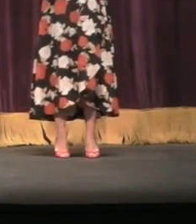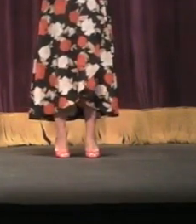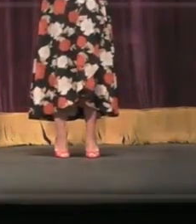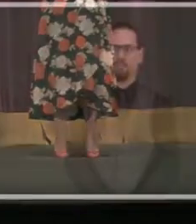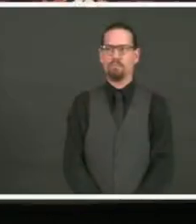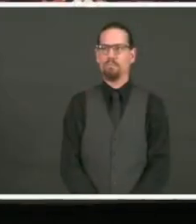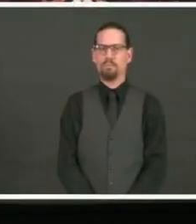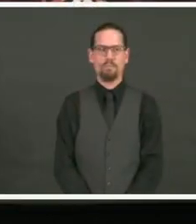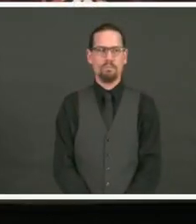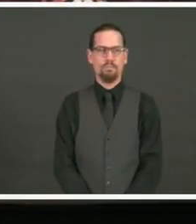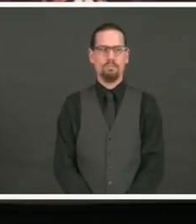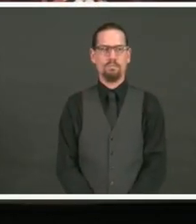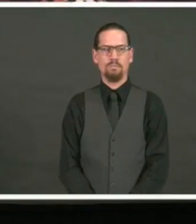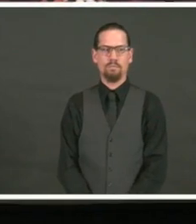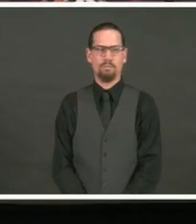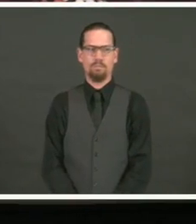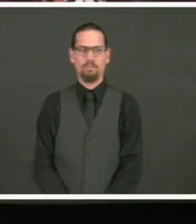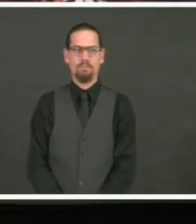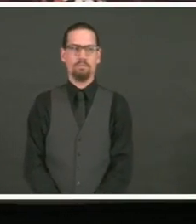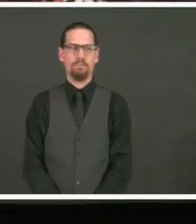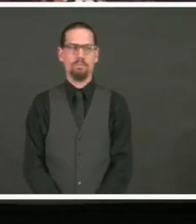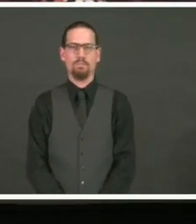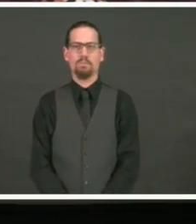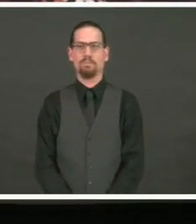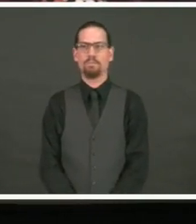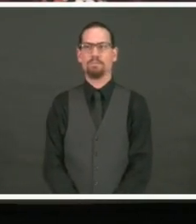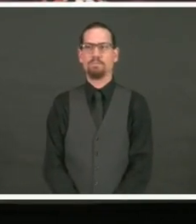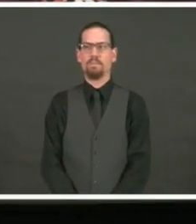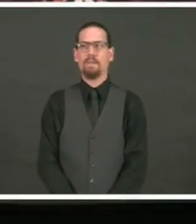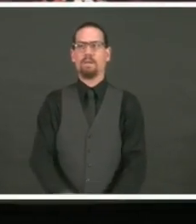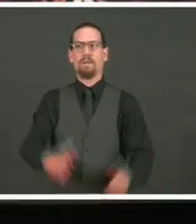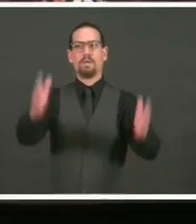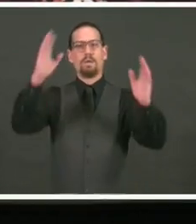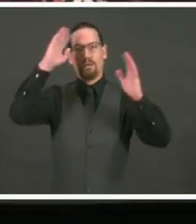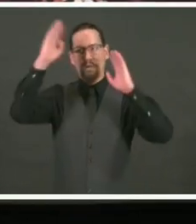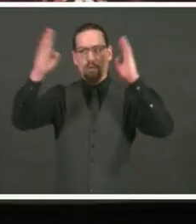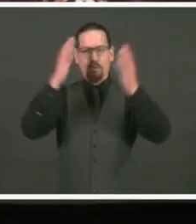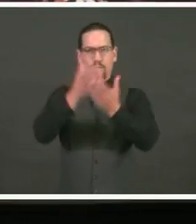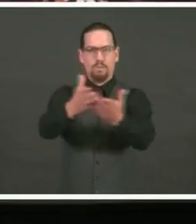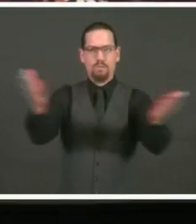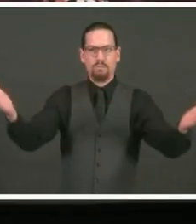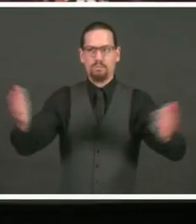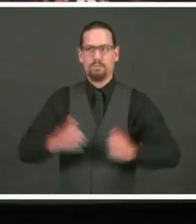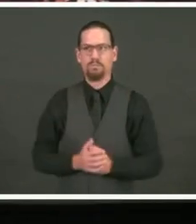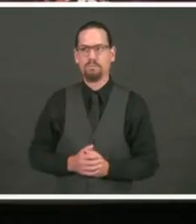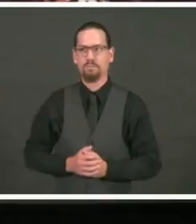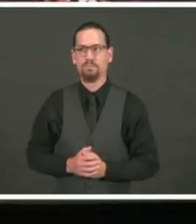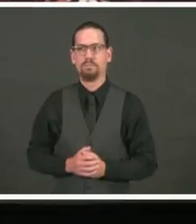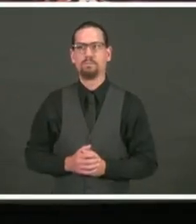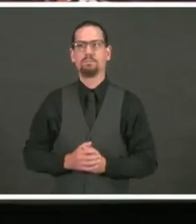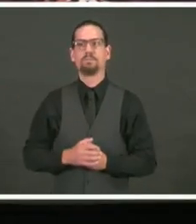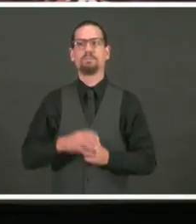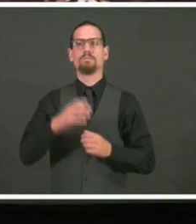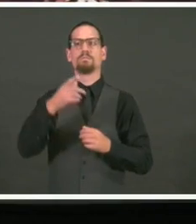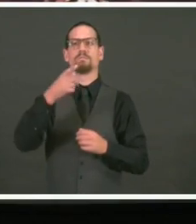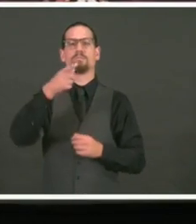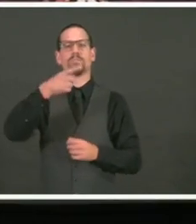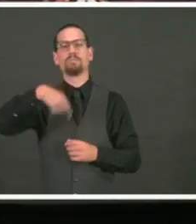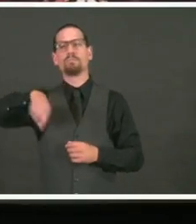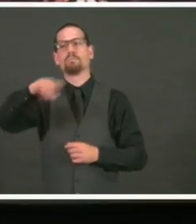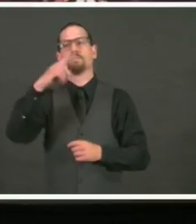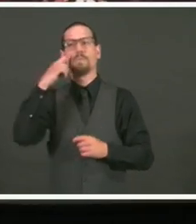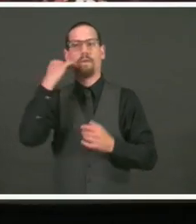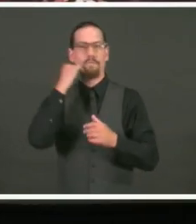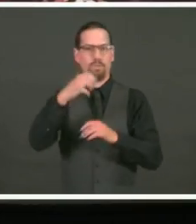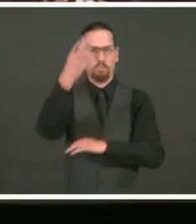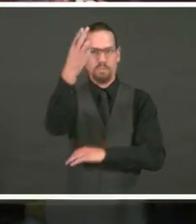so I would ask you please to tune in every Wednesday and get the word out to your friends. If you can't, please sign up for a daily